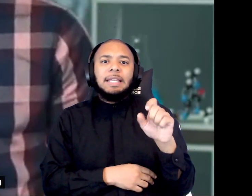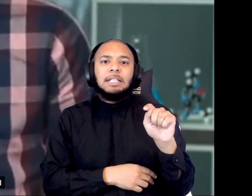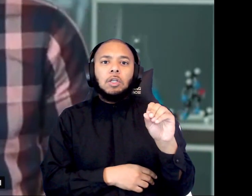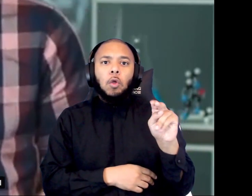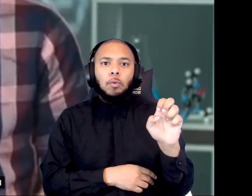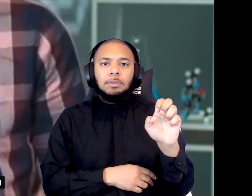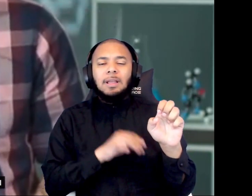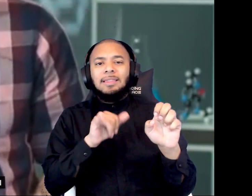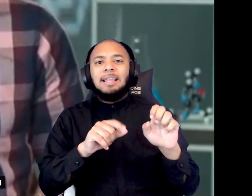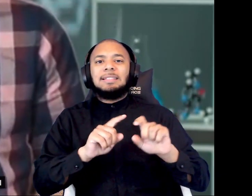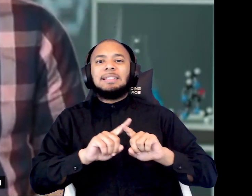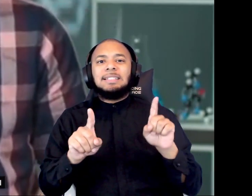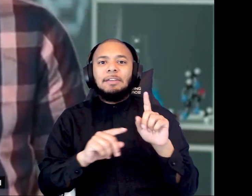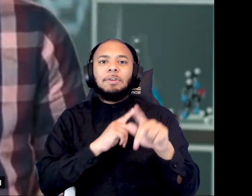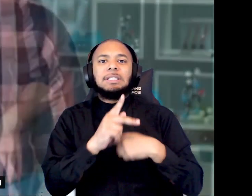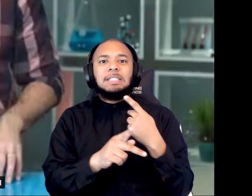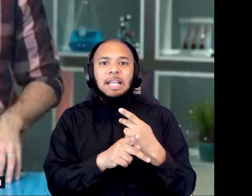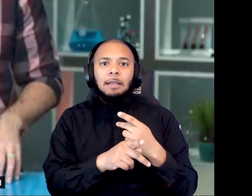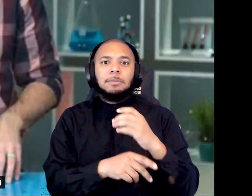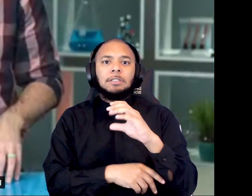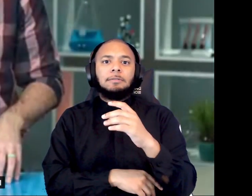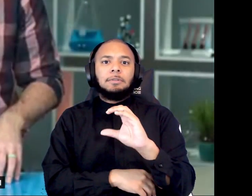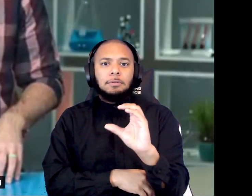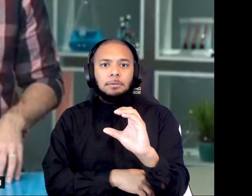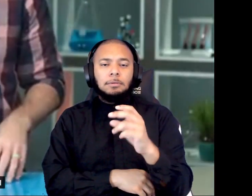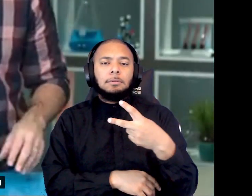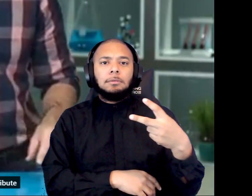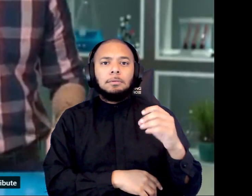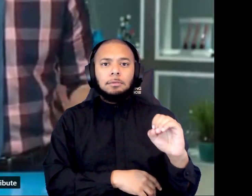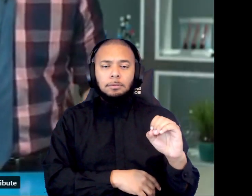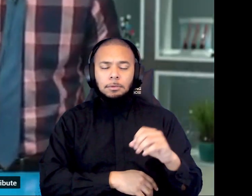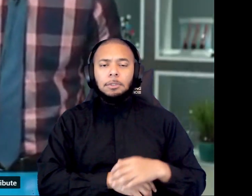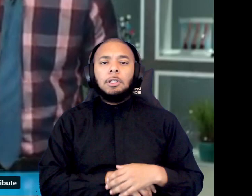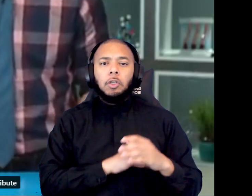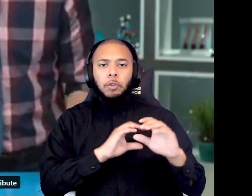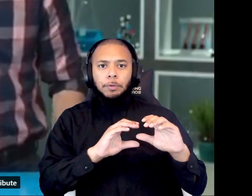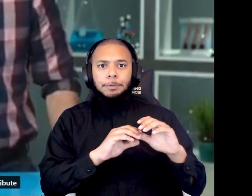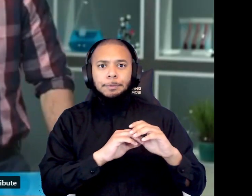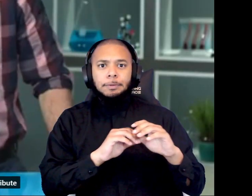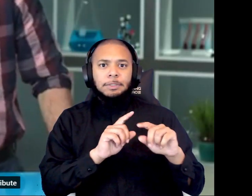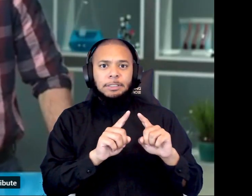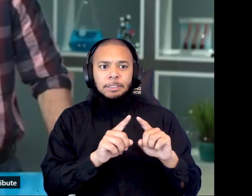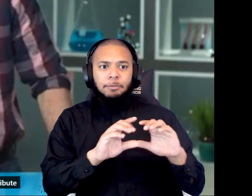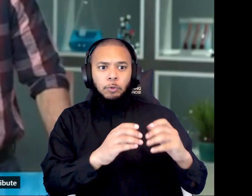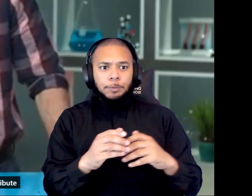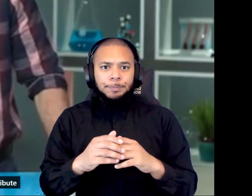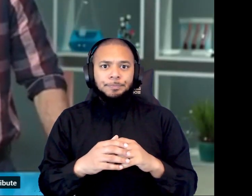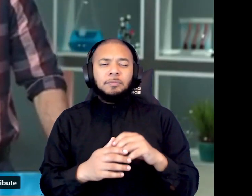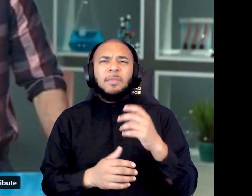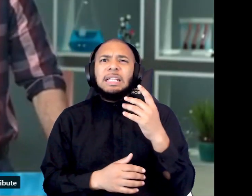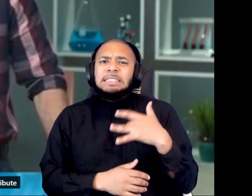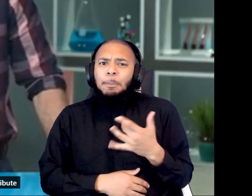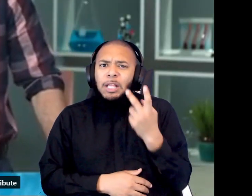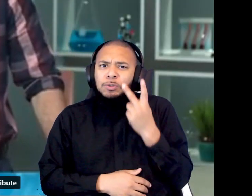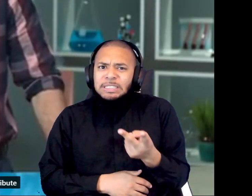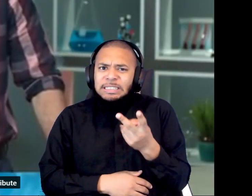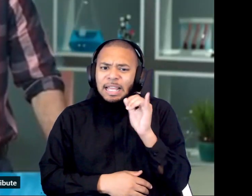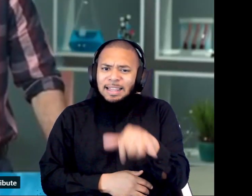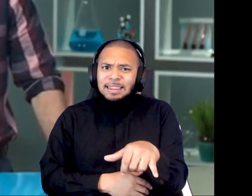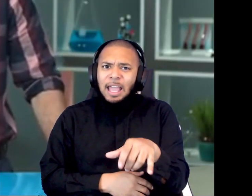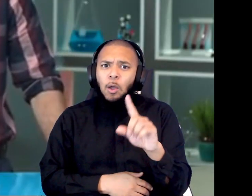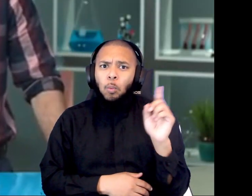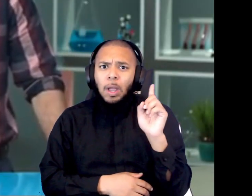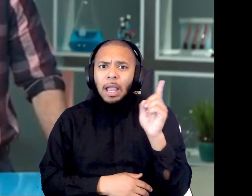types of carbonyl groups. These structures, the carbonyl groups, are found in a lot of aromatic compounds, so that